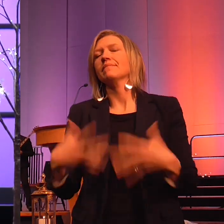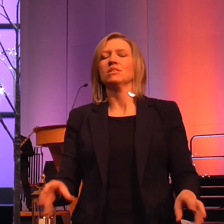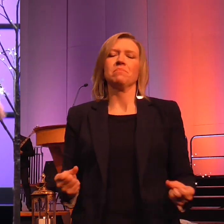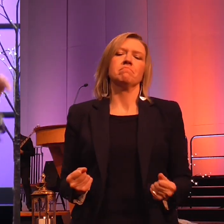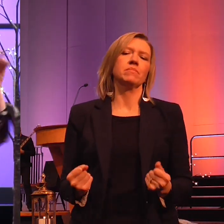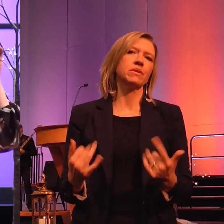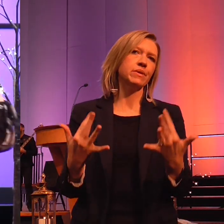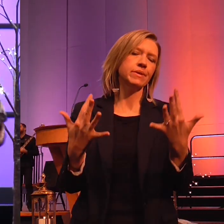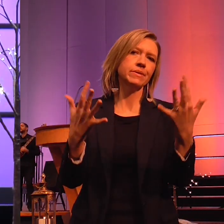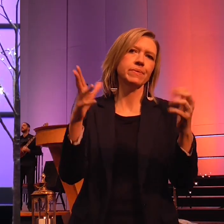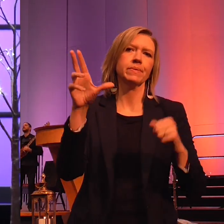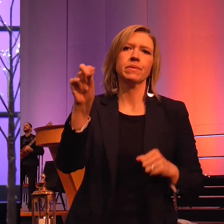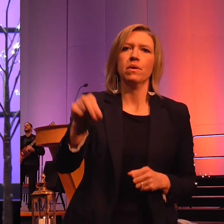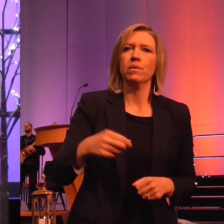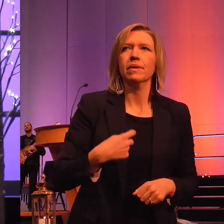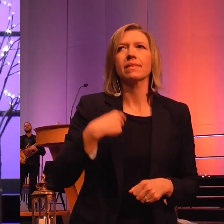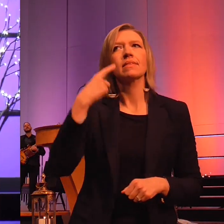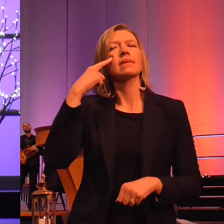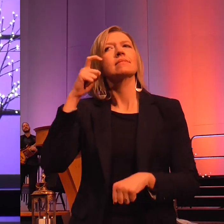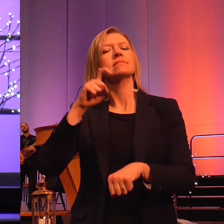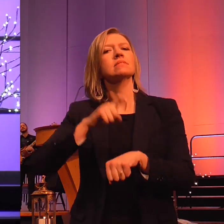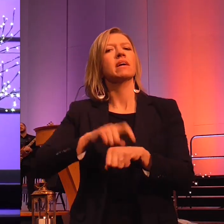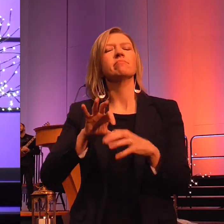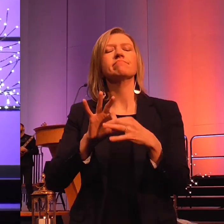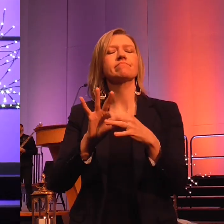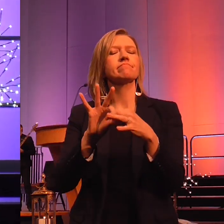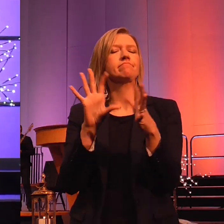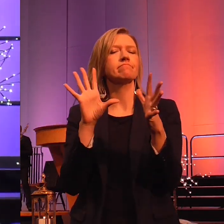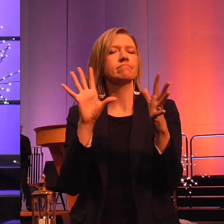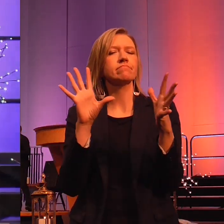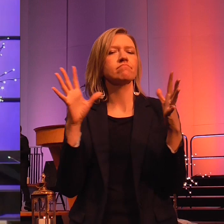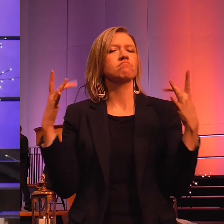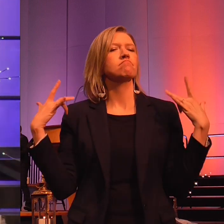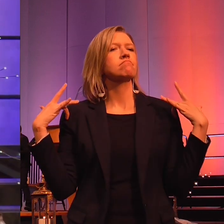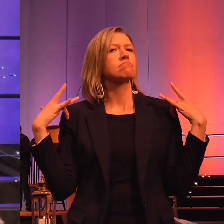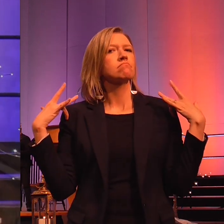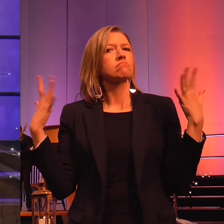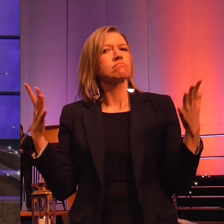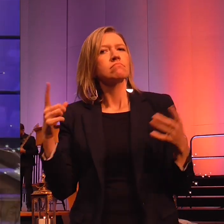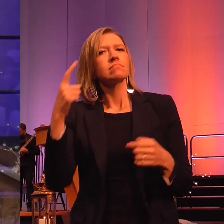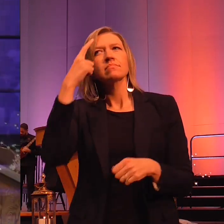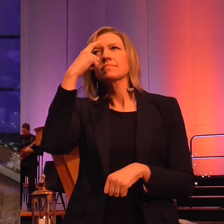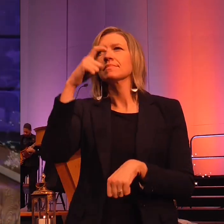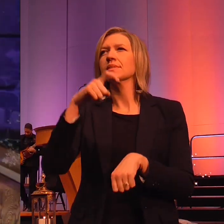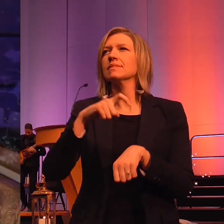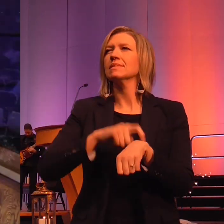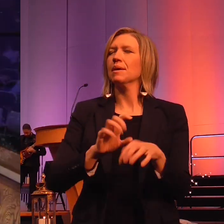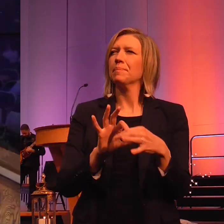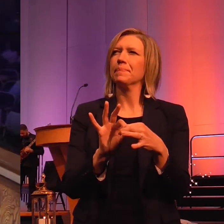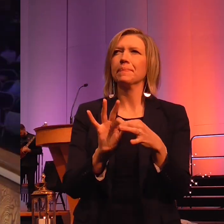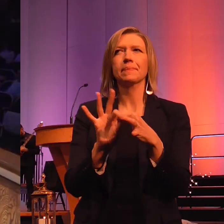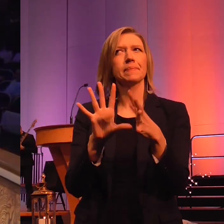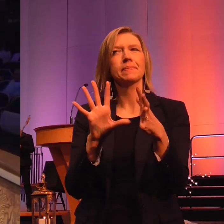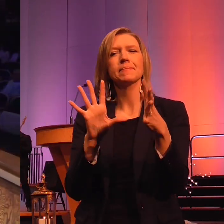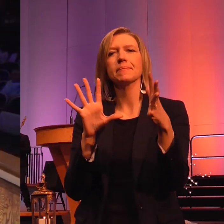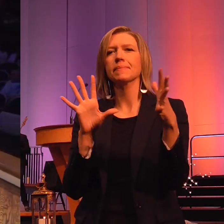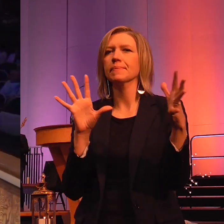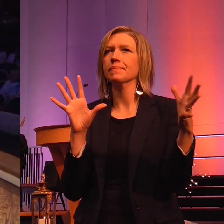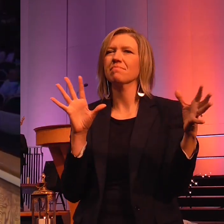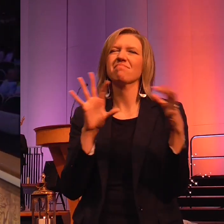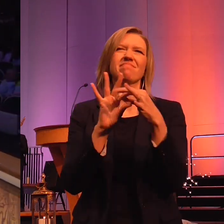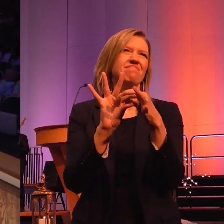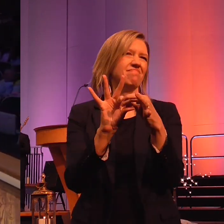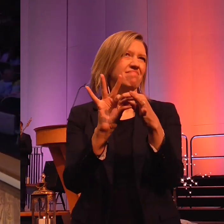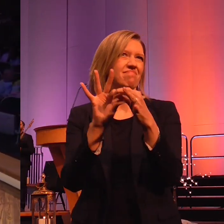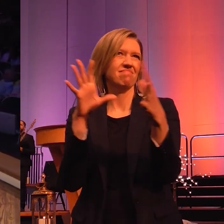Oh no, I think it's time for the letting go. Think it's time for the letting go. Think it's time for the letting